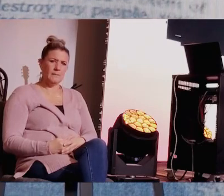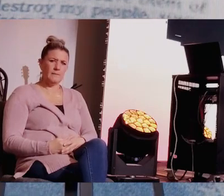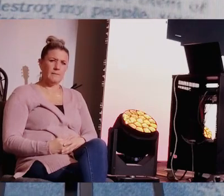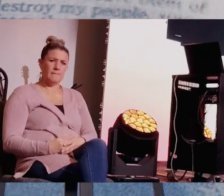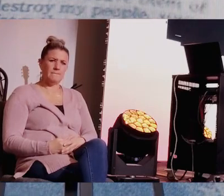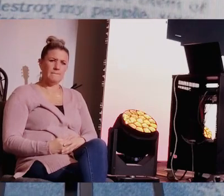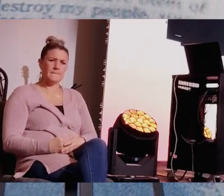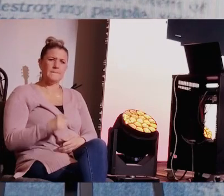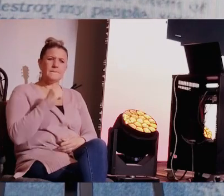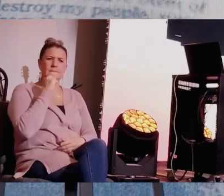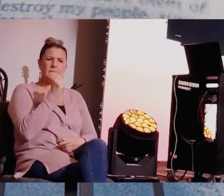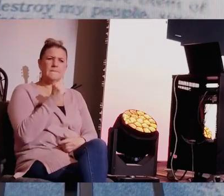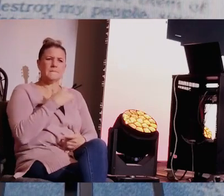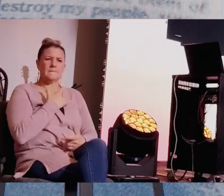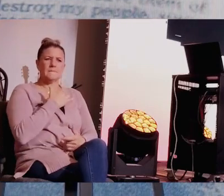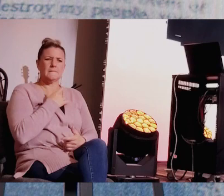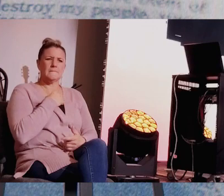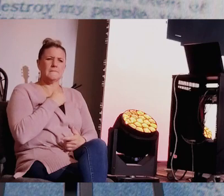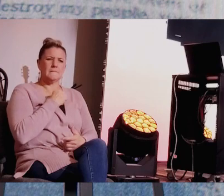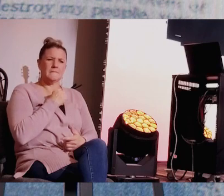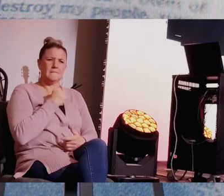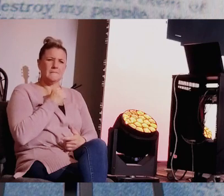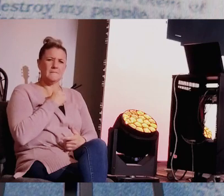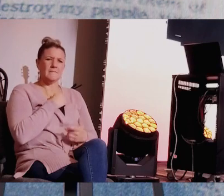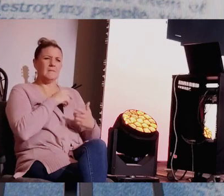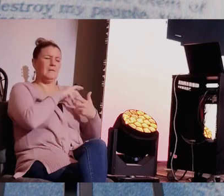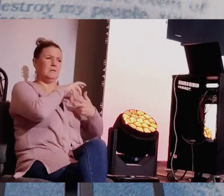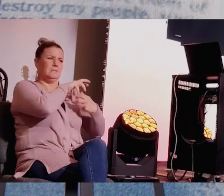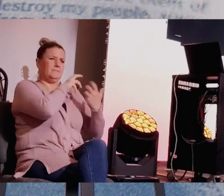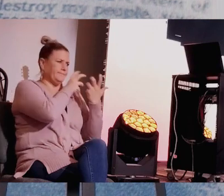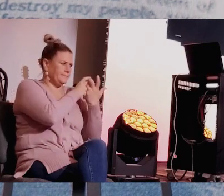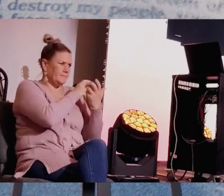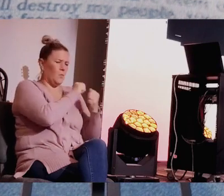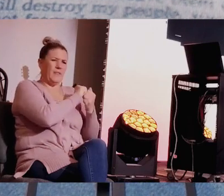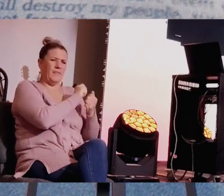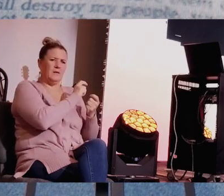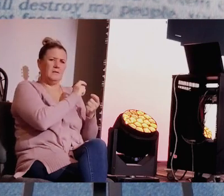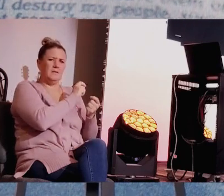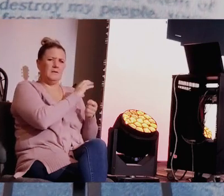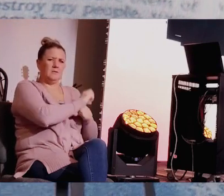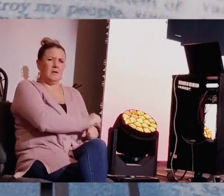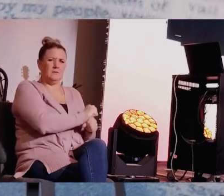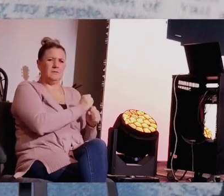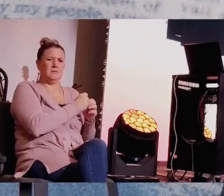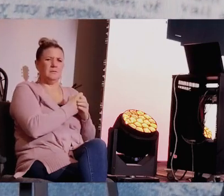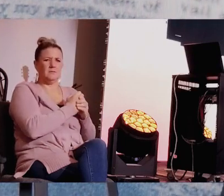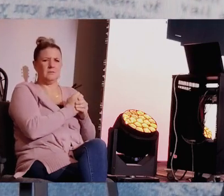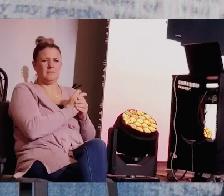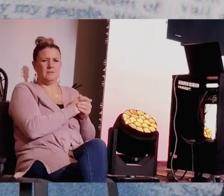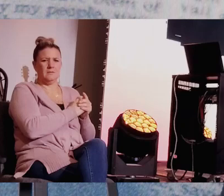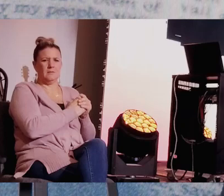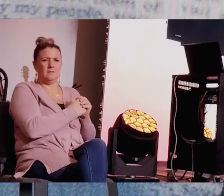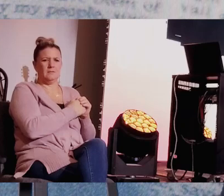Do not be conformed to this world any longer with its superficial values and customs, but be transformed, progressively changed as you mature